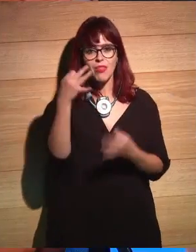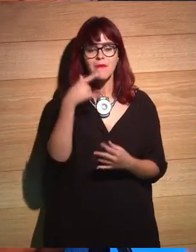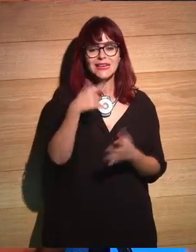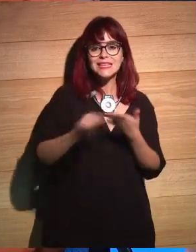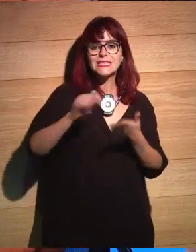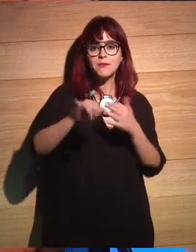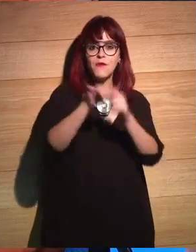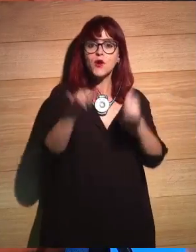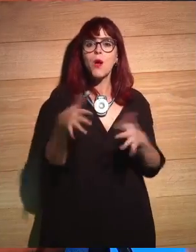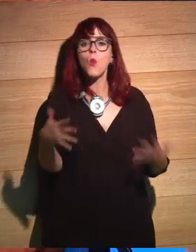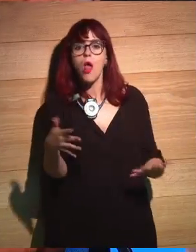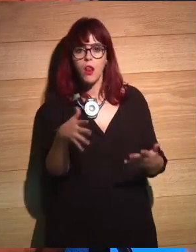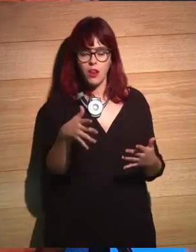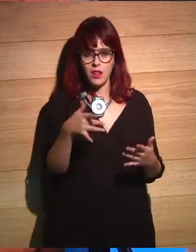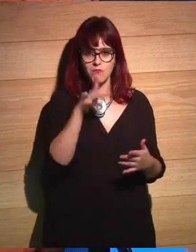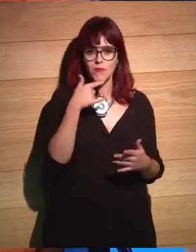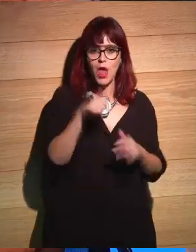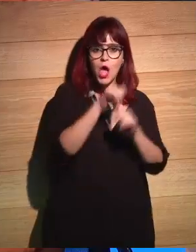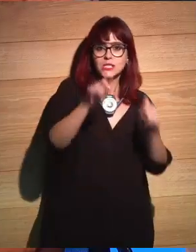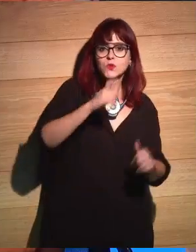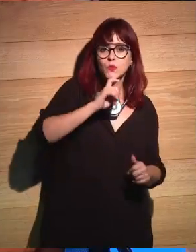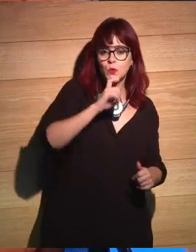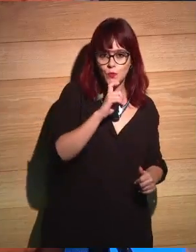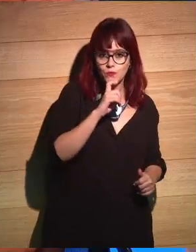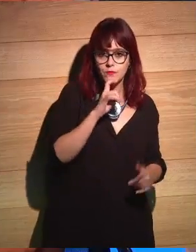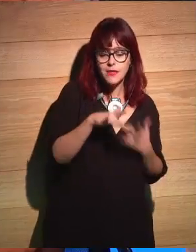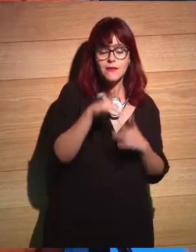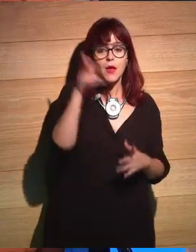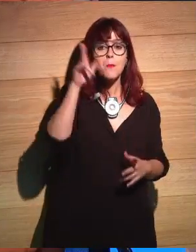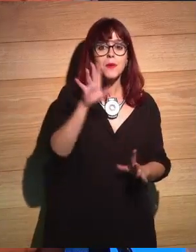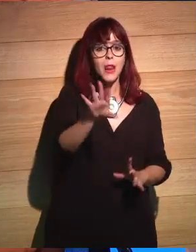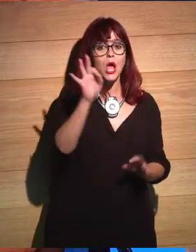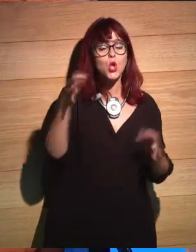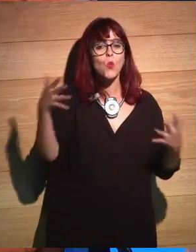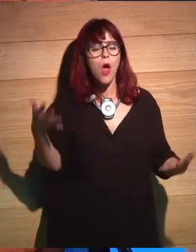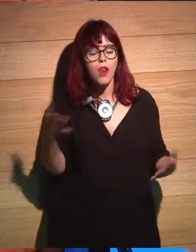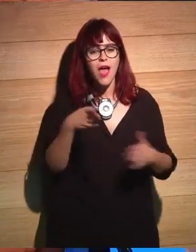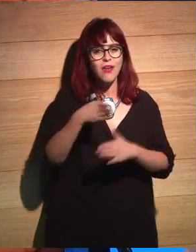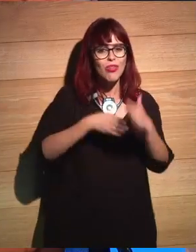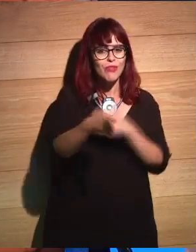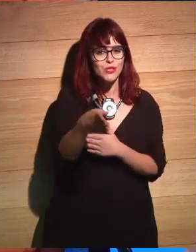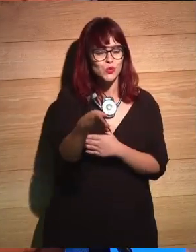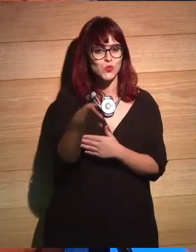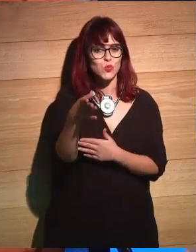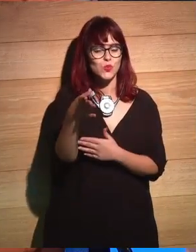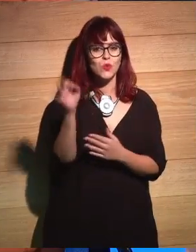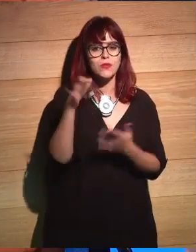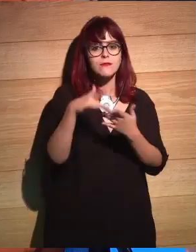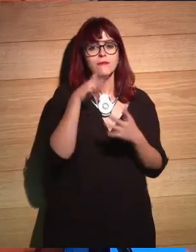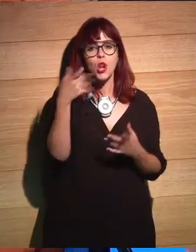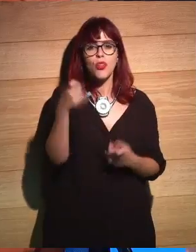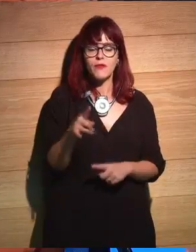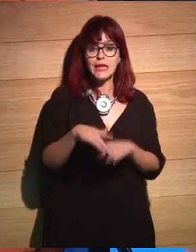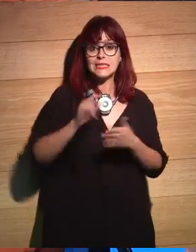or another, we need to know where we're writing from what privileges we're